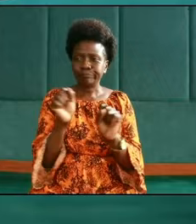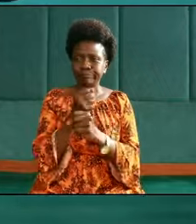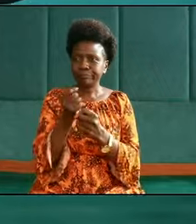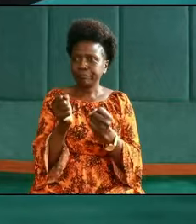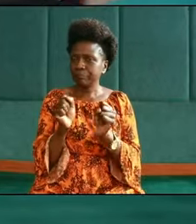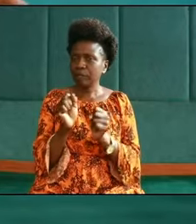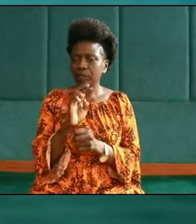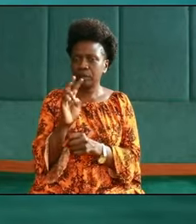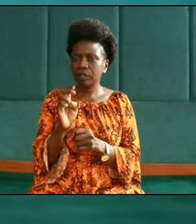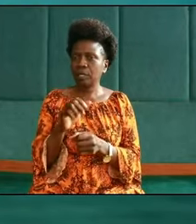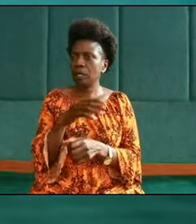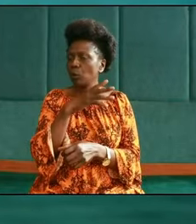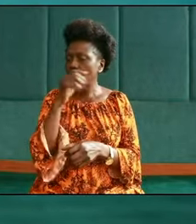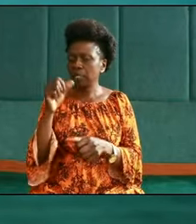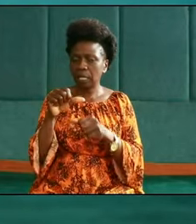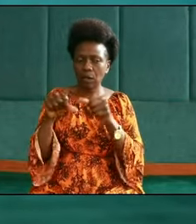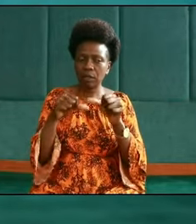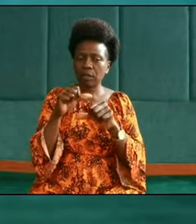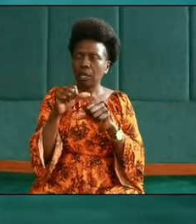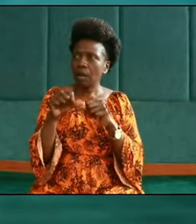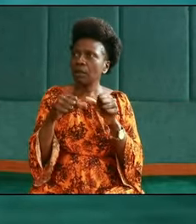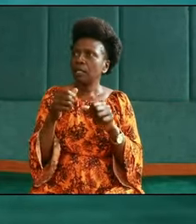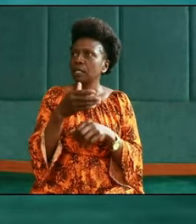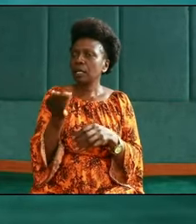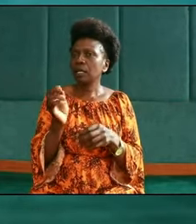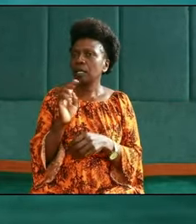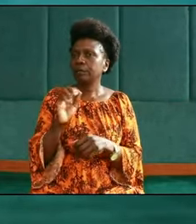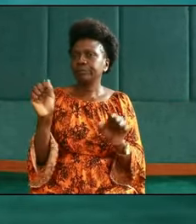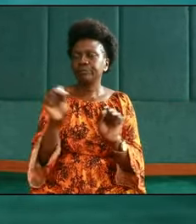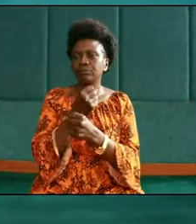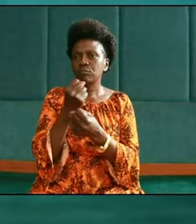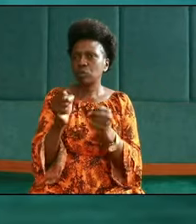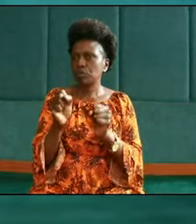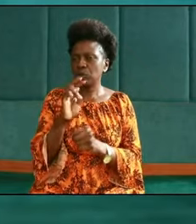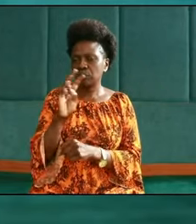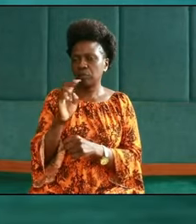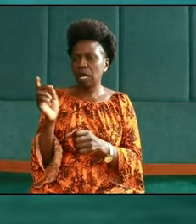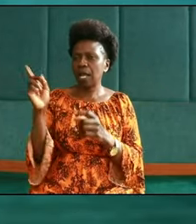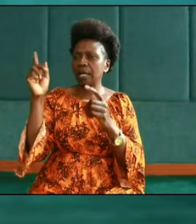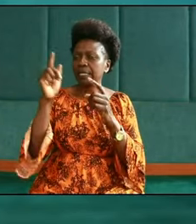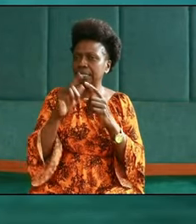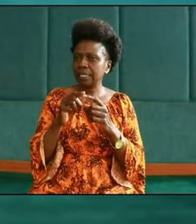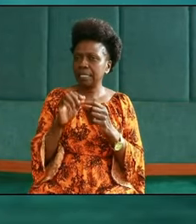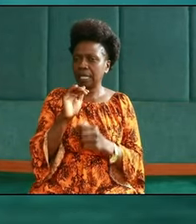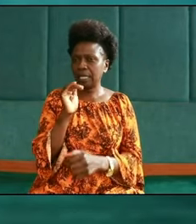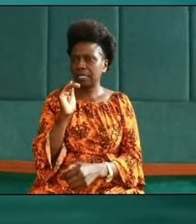went round, round, round, and they could not trace until they asked the